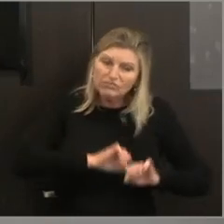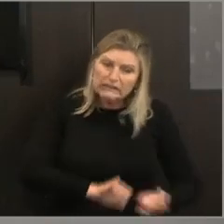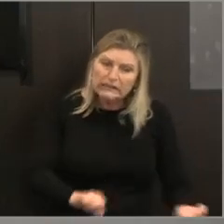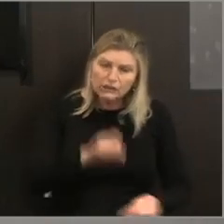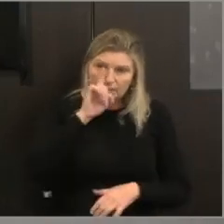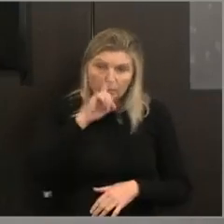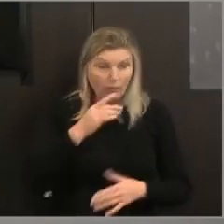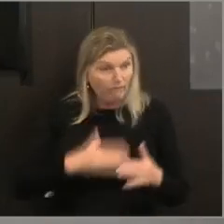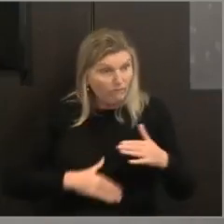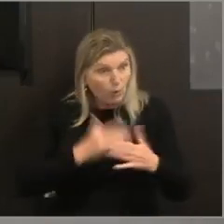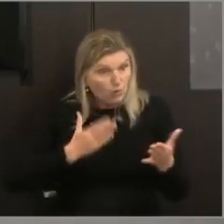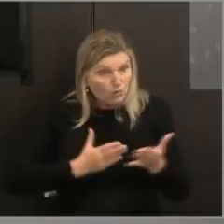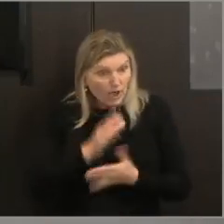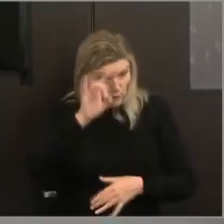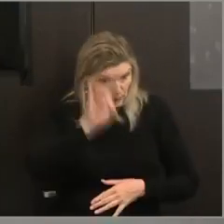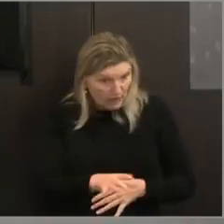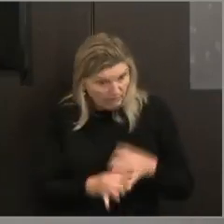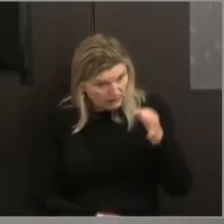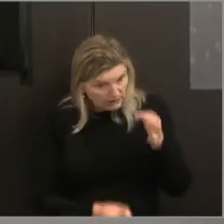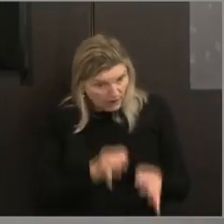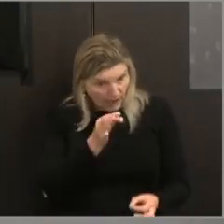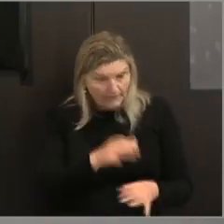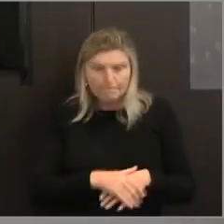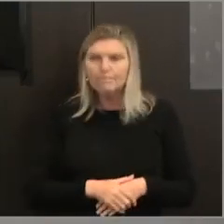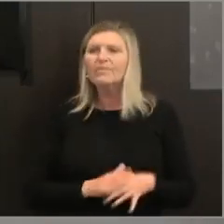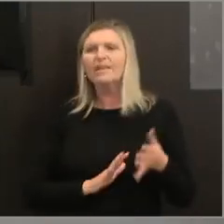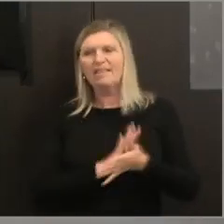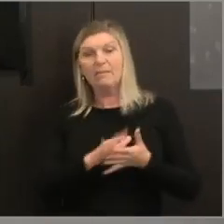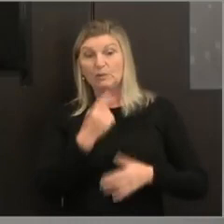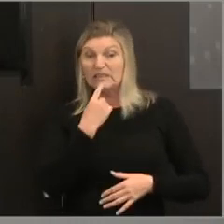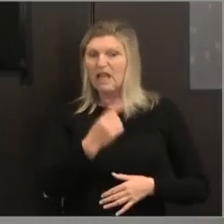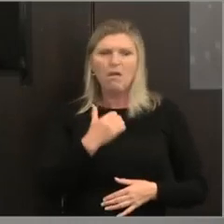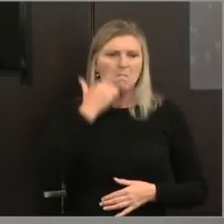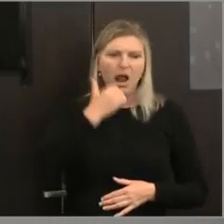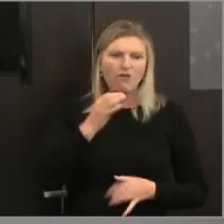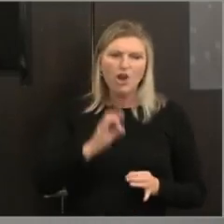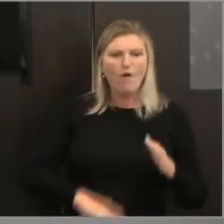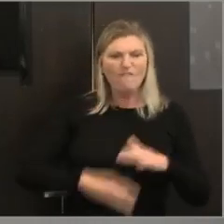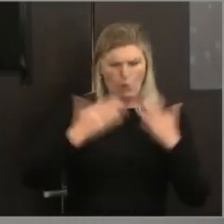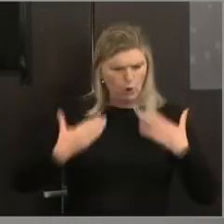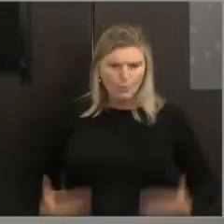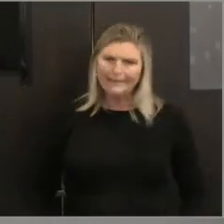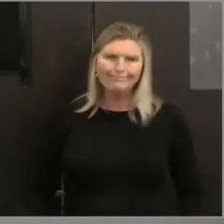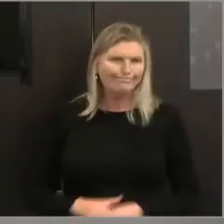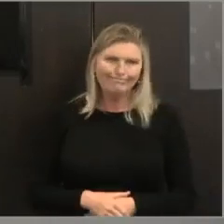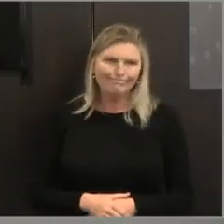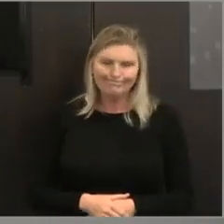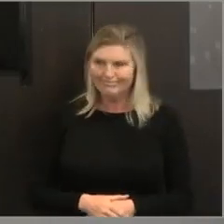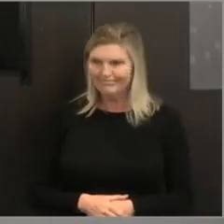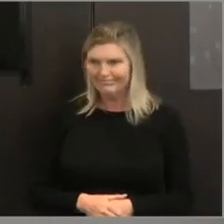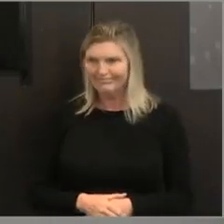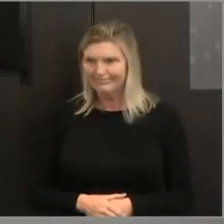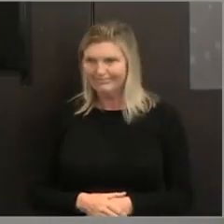have the full right of self-determination, then we're actually saying that Māori are not fully human. We are